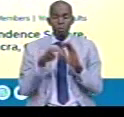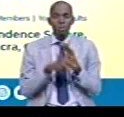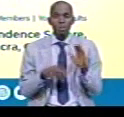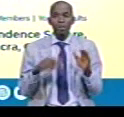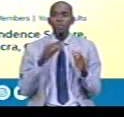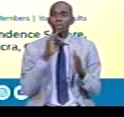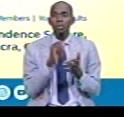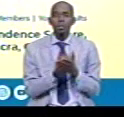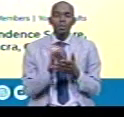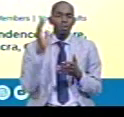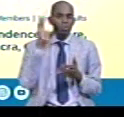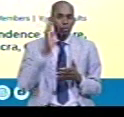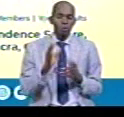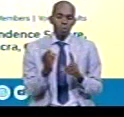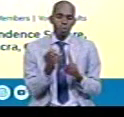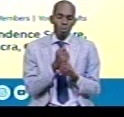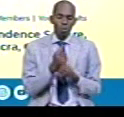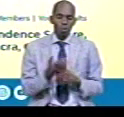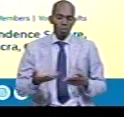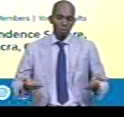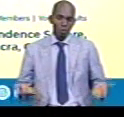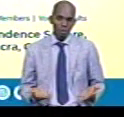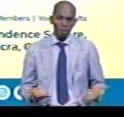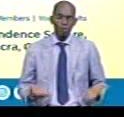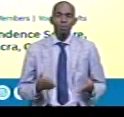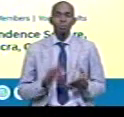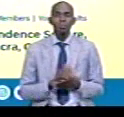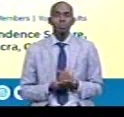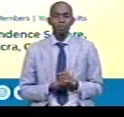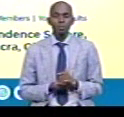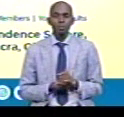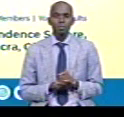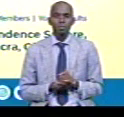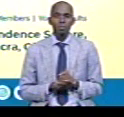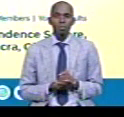this same place where we are sitting.